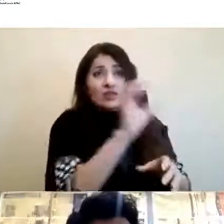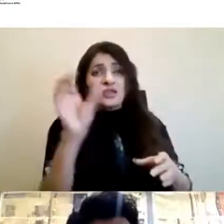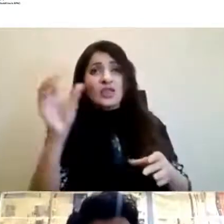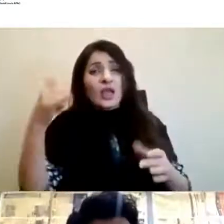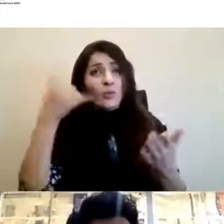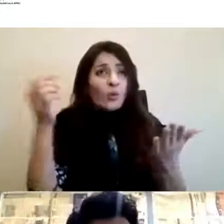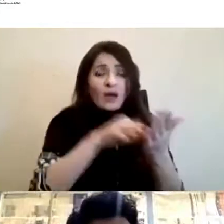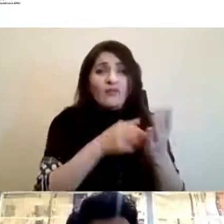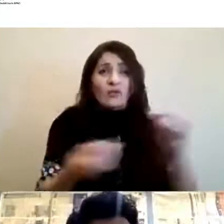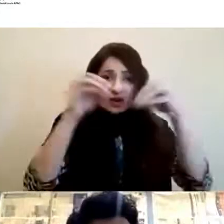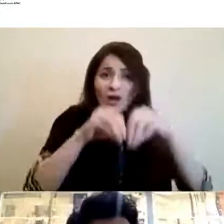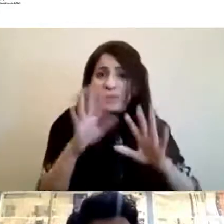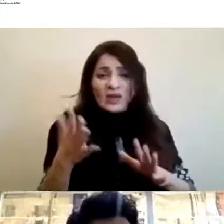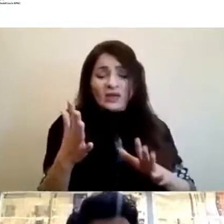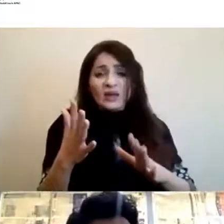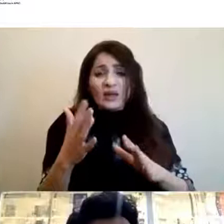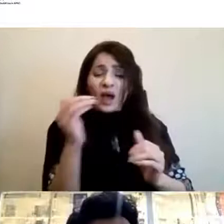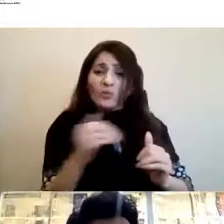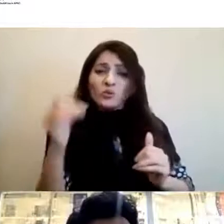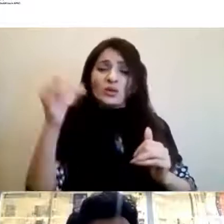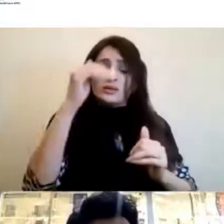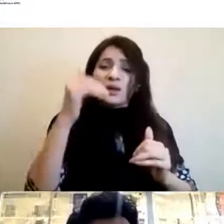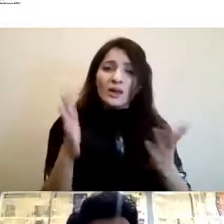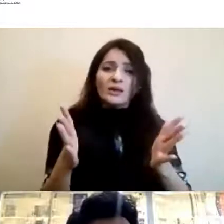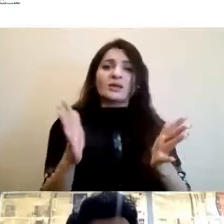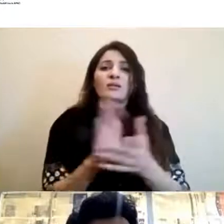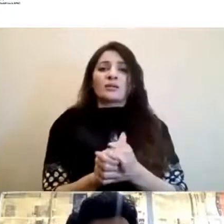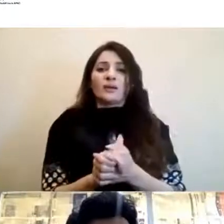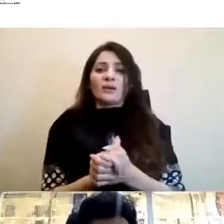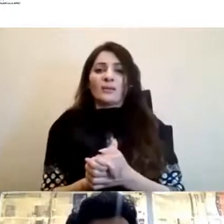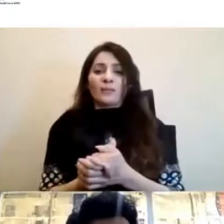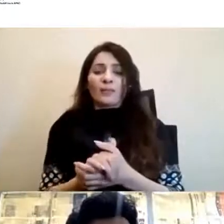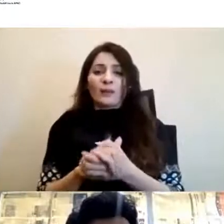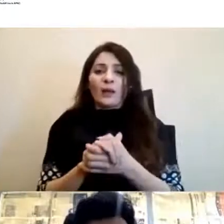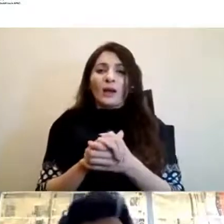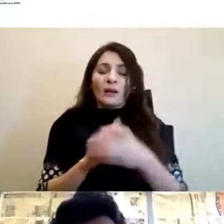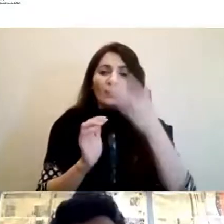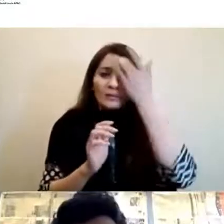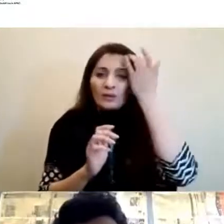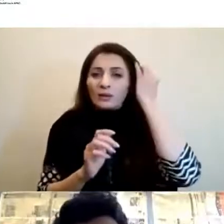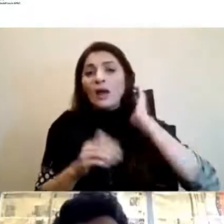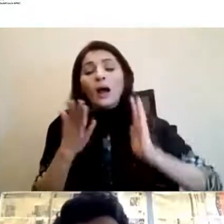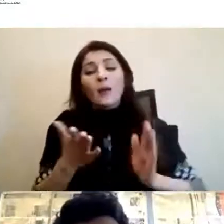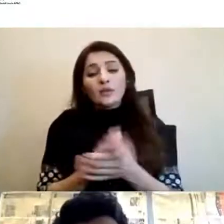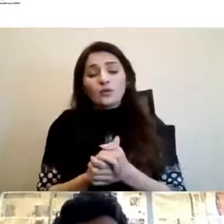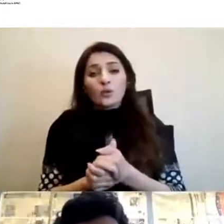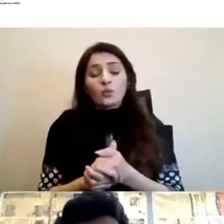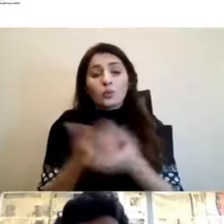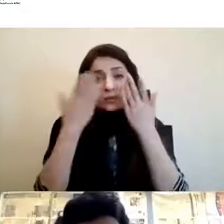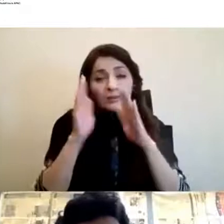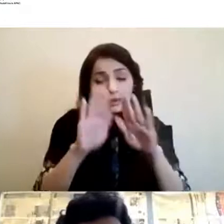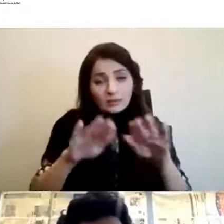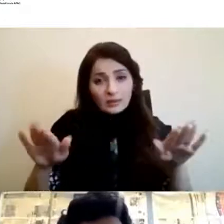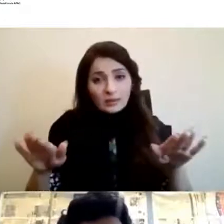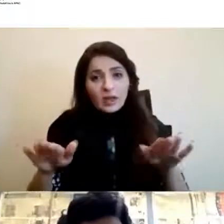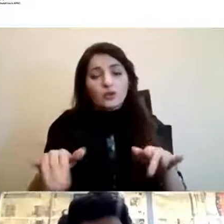very difficult to scale it up in countries. Right now, a lot of vision impaired people who are using mobile phones have higher end